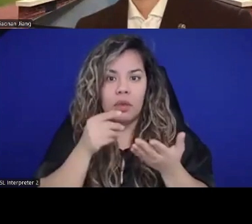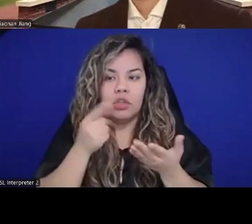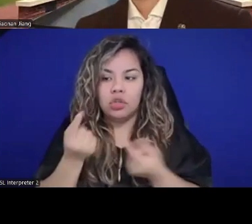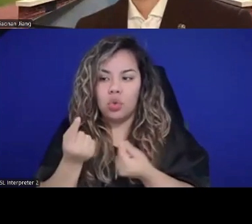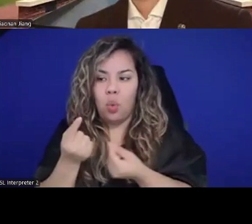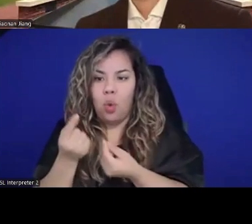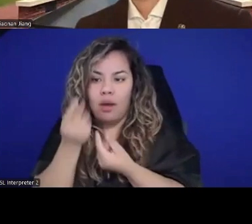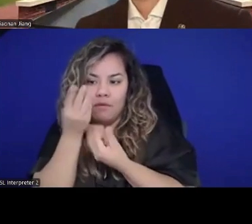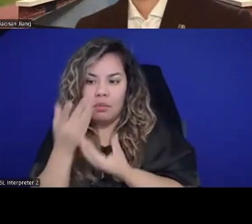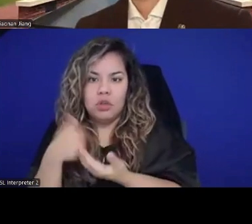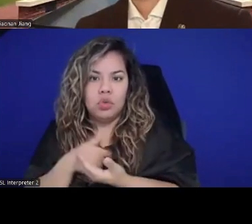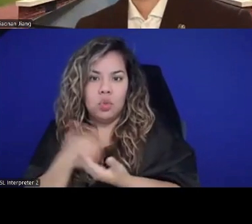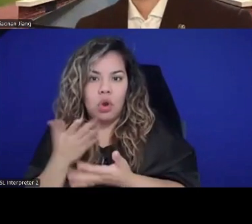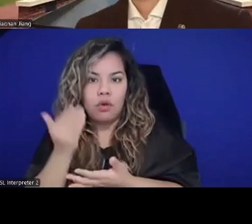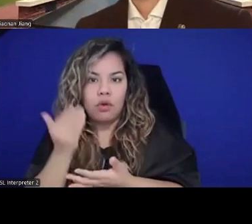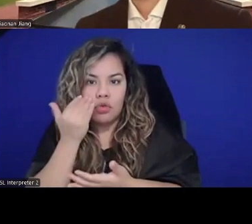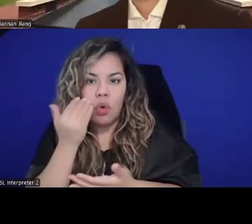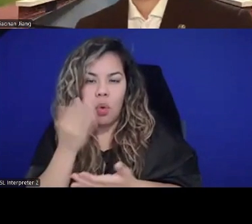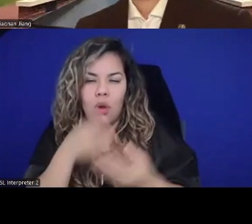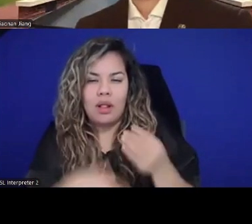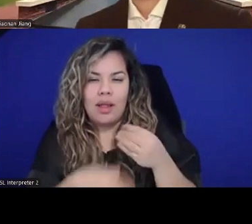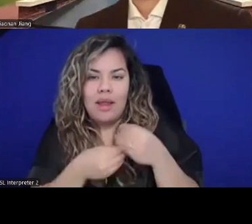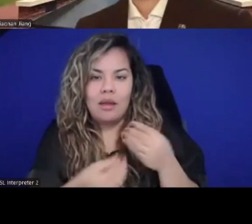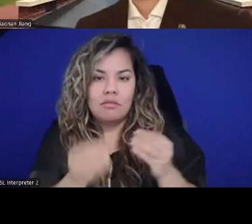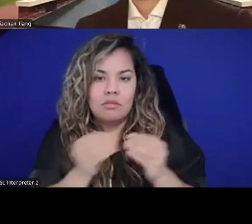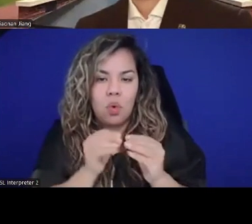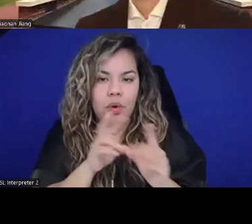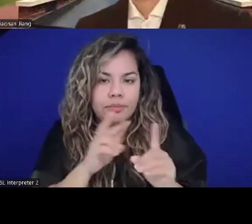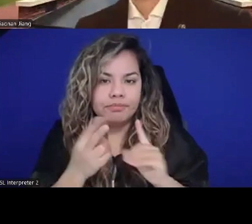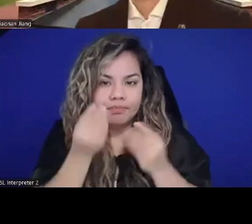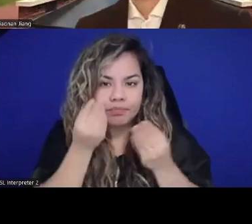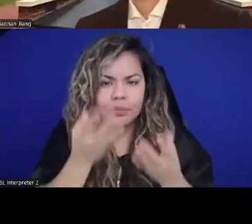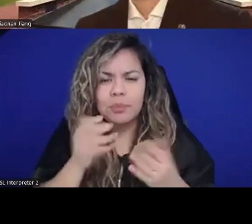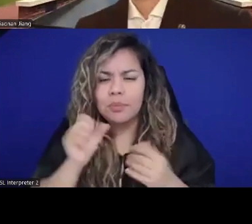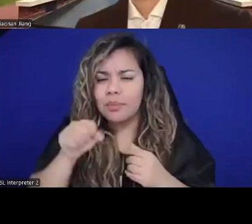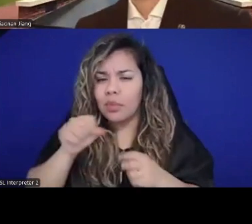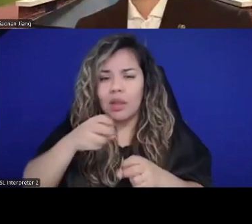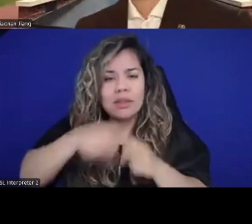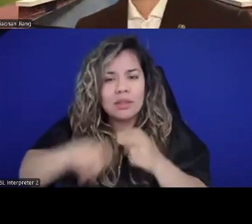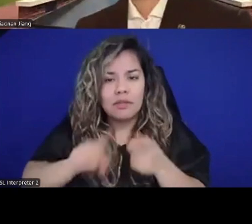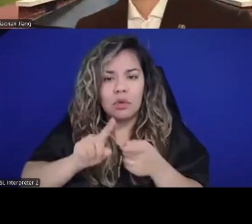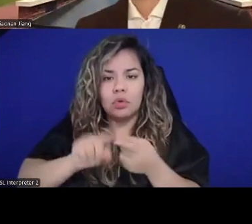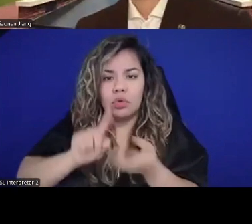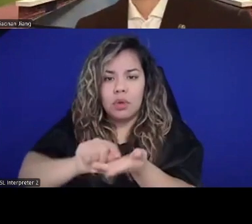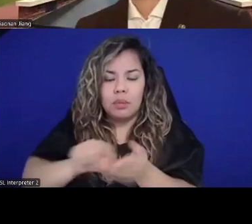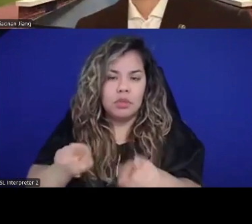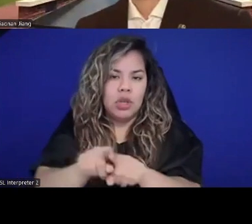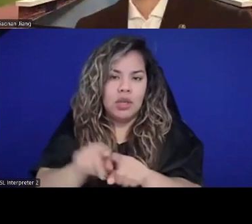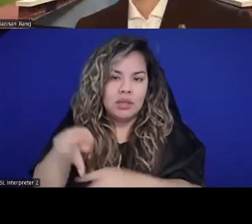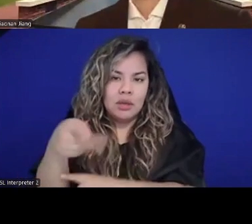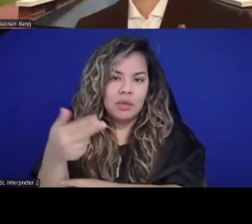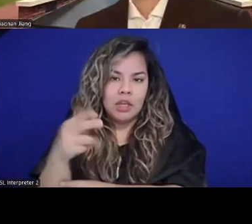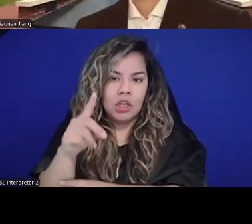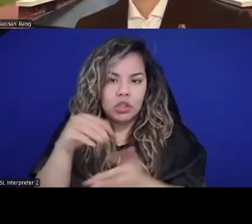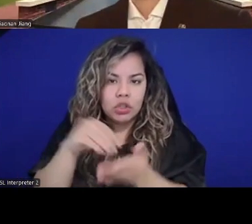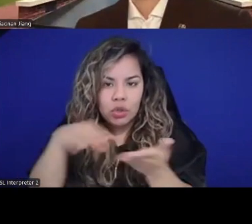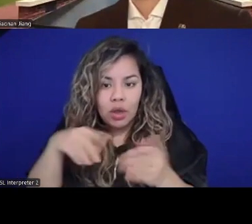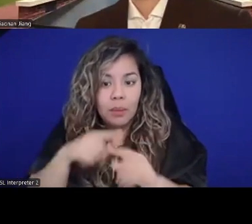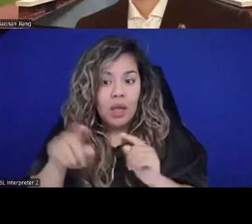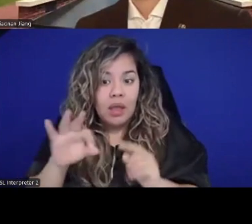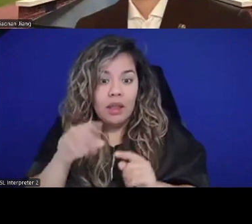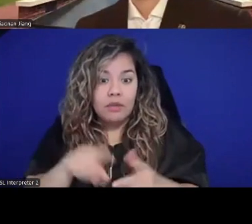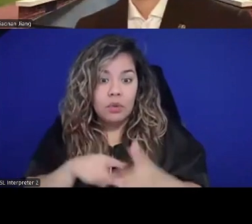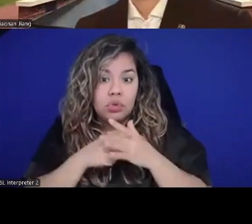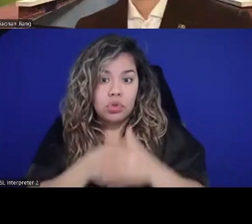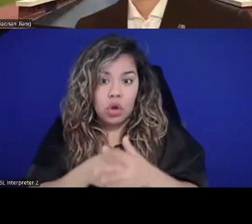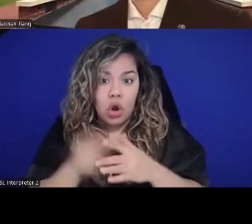So yes, it is difficult to publish as a PhD student, but if you start early and then if you